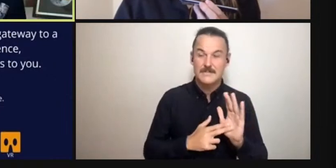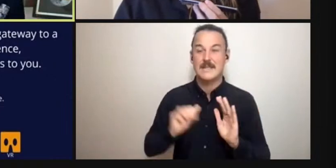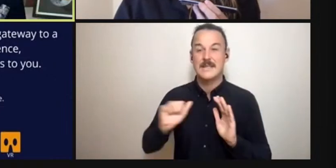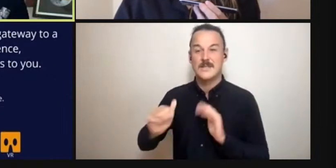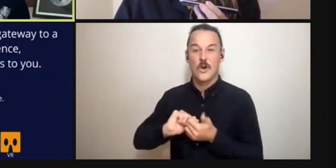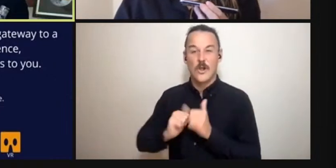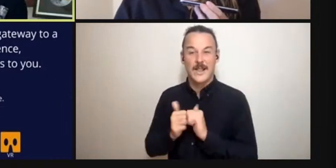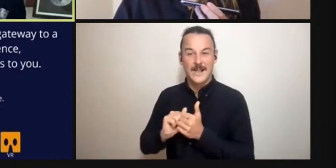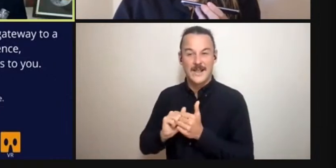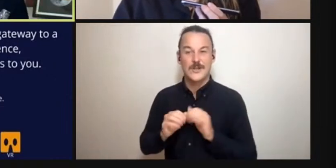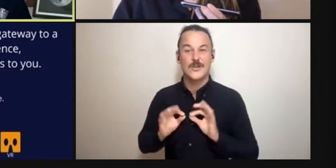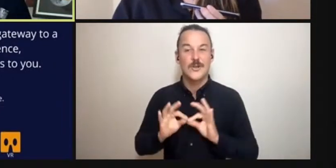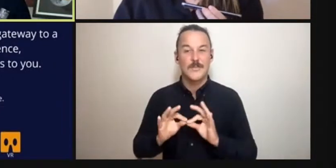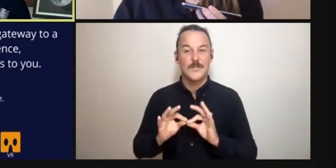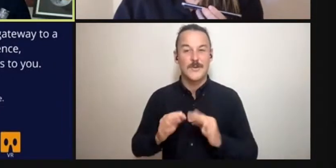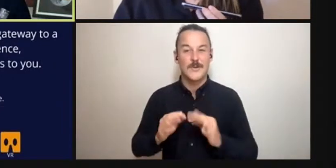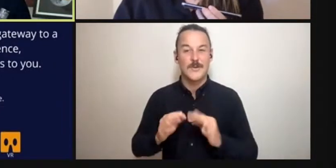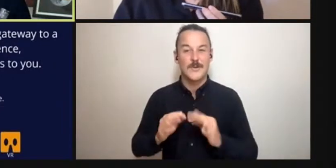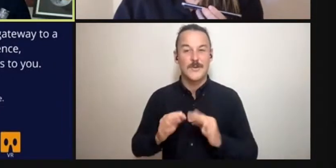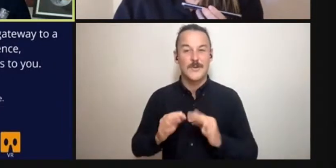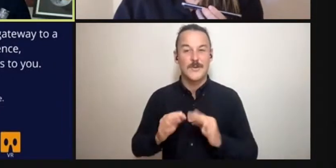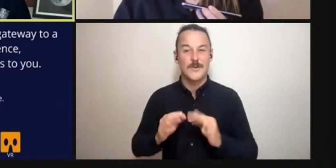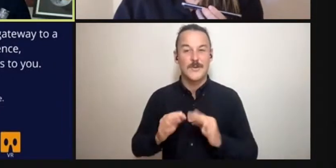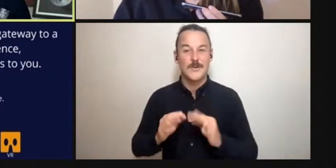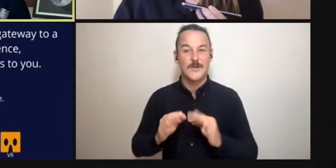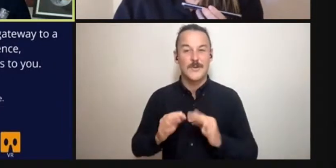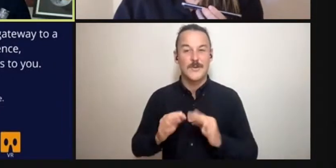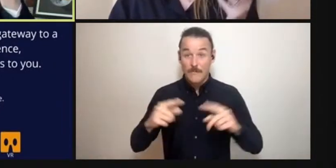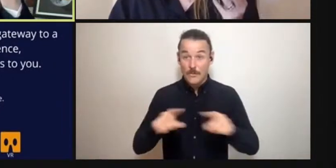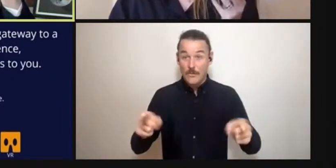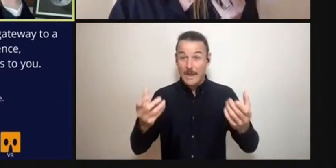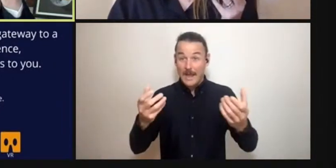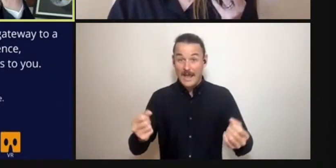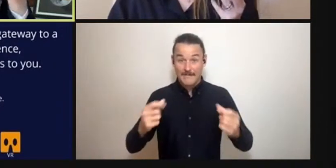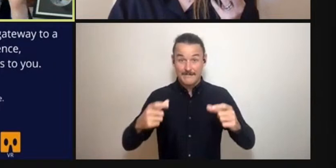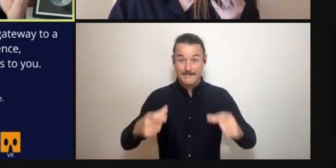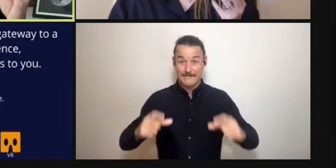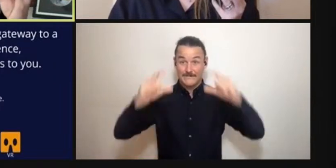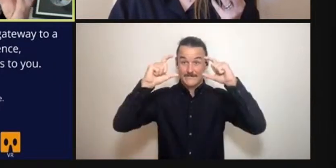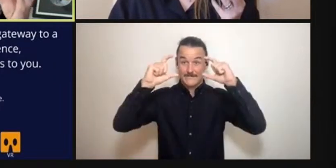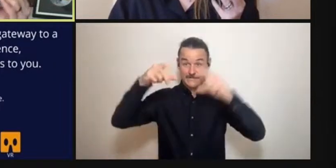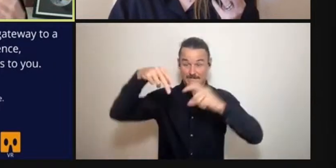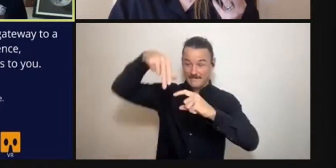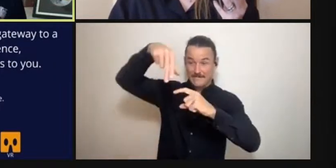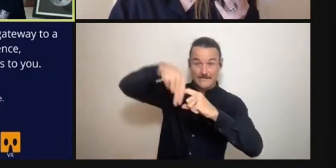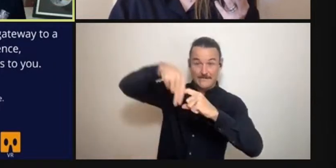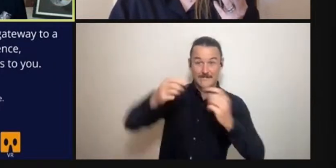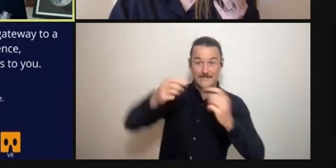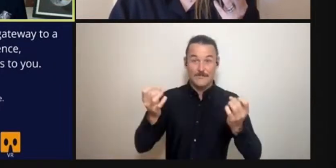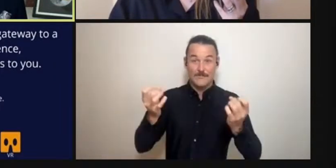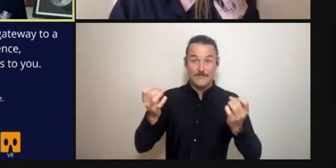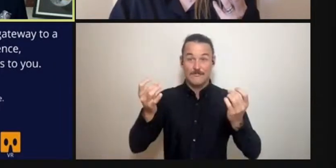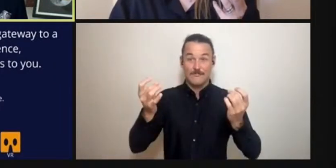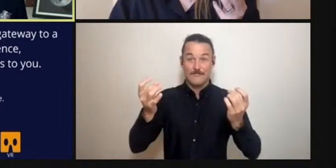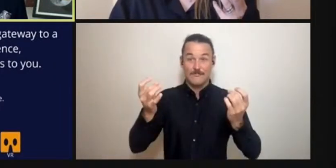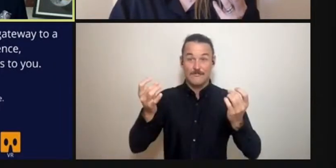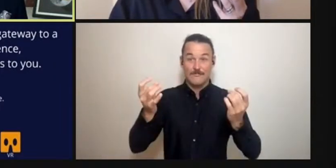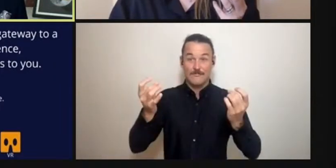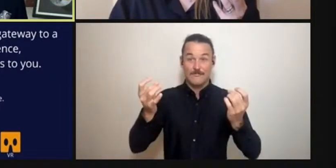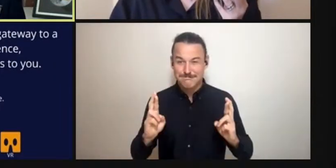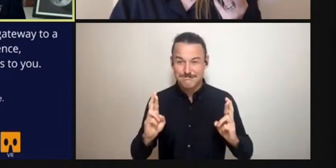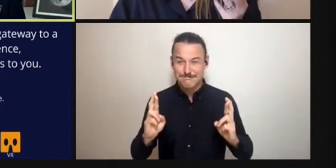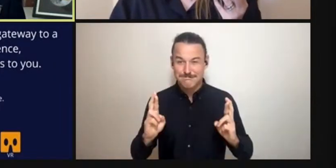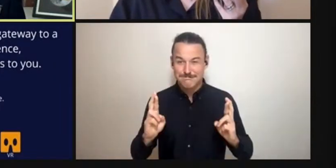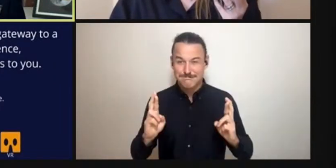Welcome all. Hopefully you've got your headset set up. You've got your clip attached. You're good to go. My